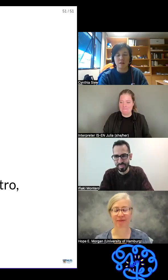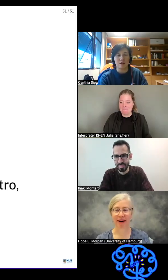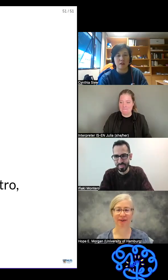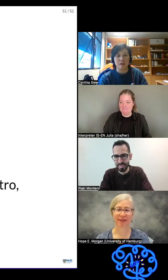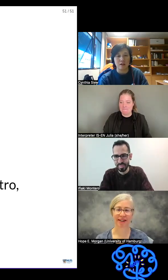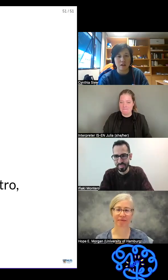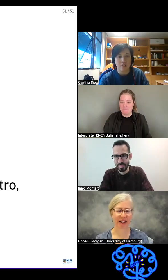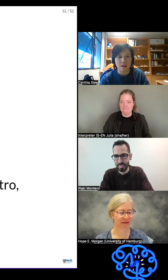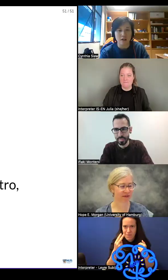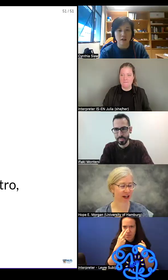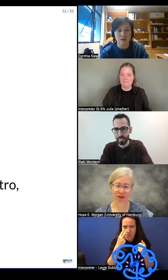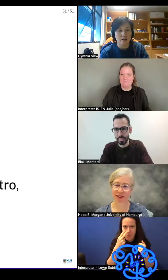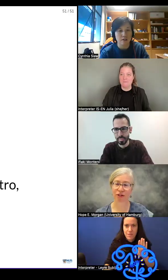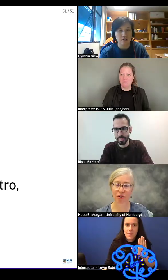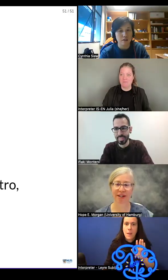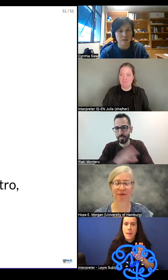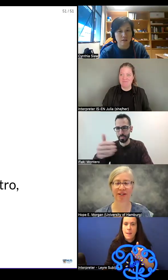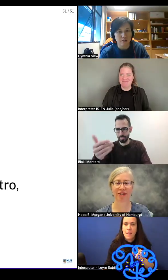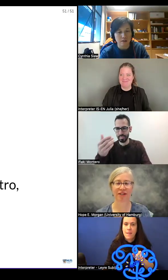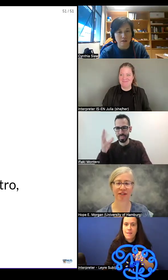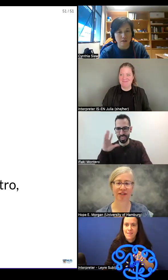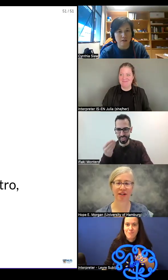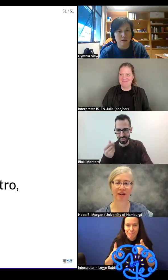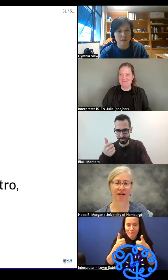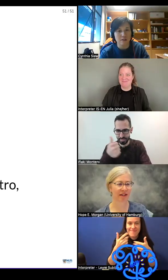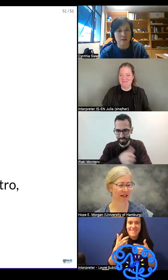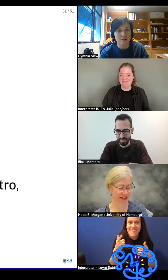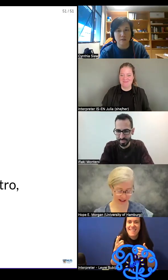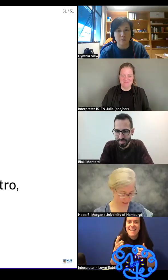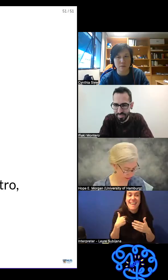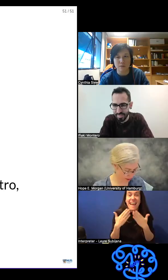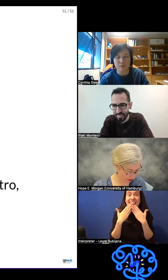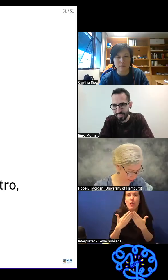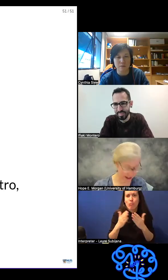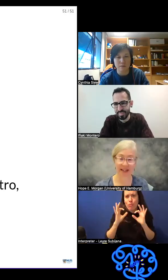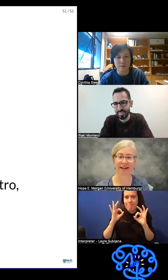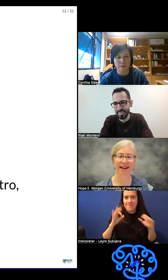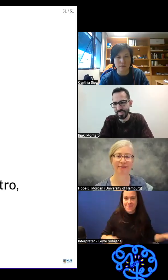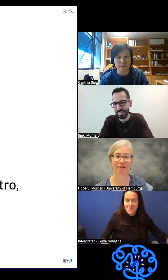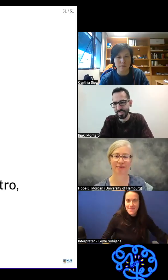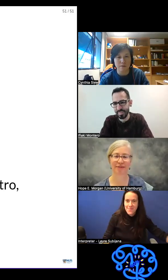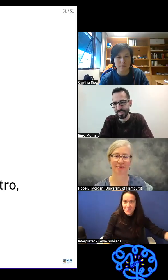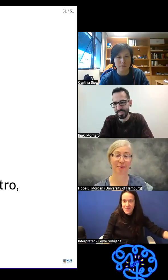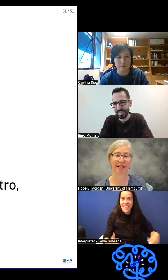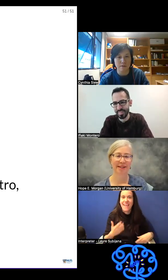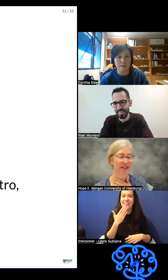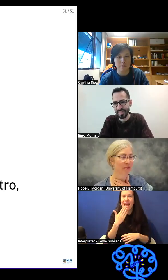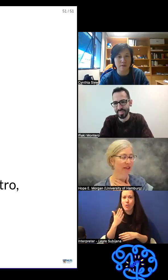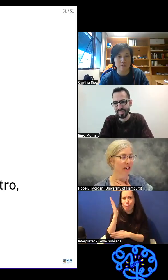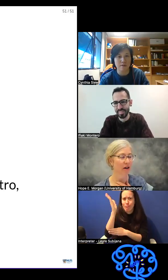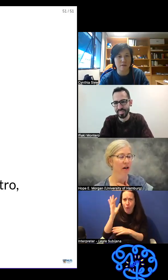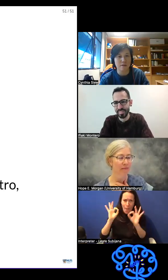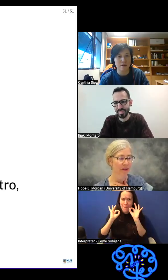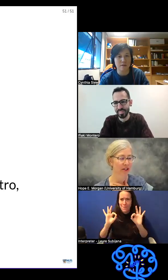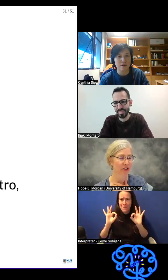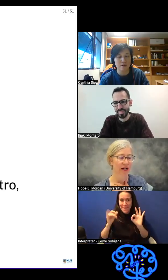lovely. Wow. I have actually so many questions, and some of them are a bit complicated, and I have to remind myself what they